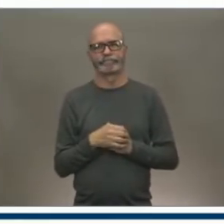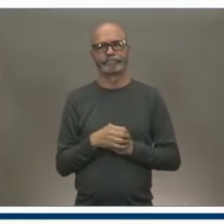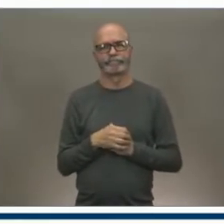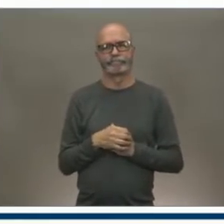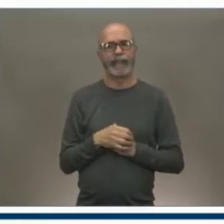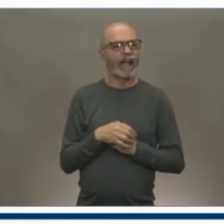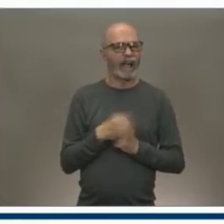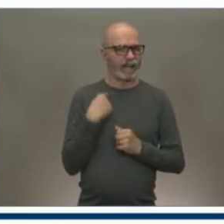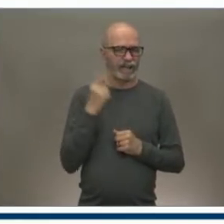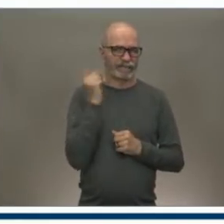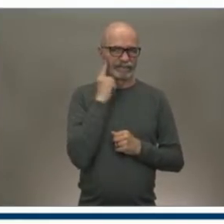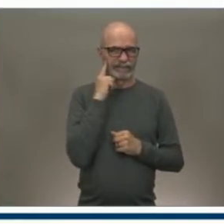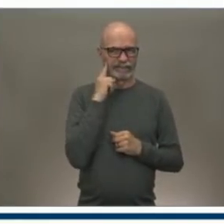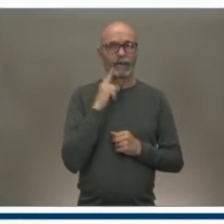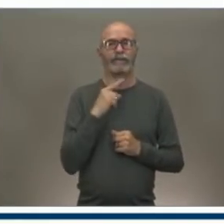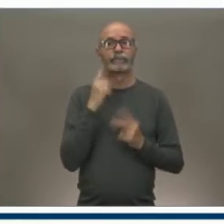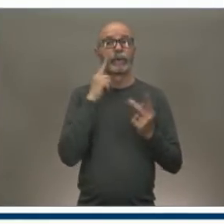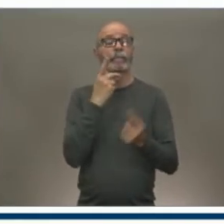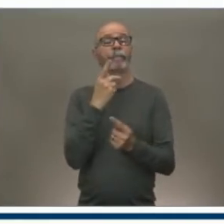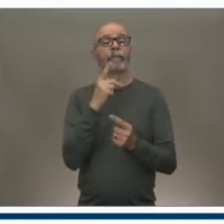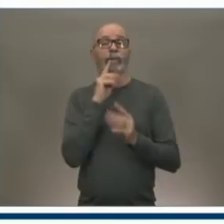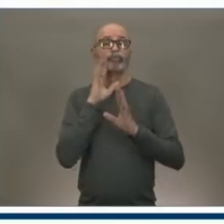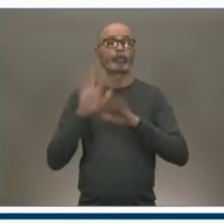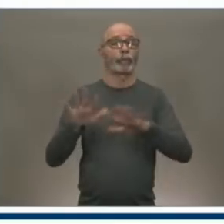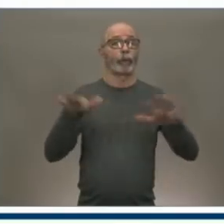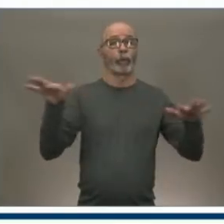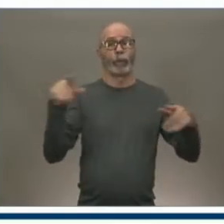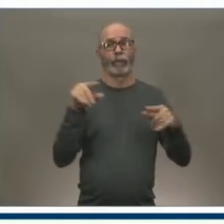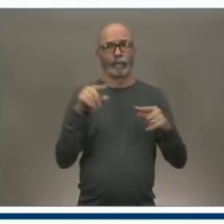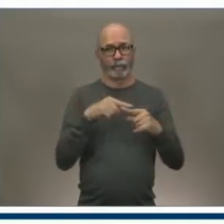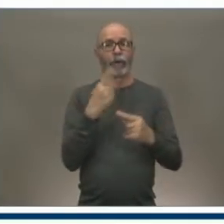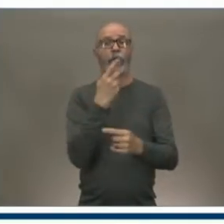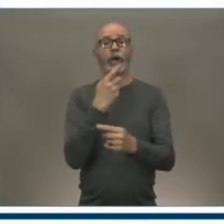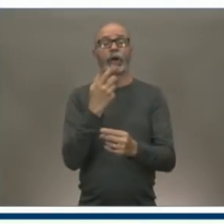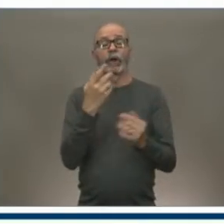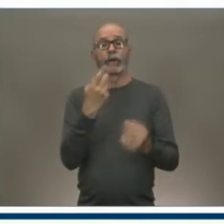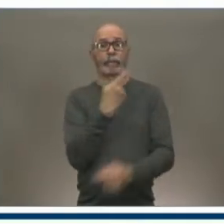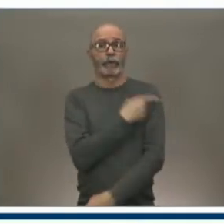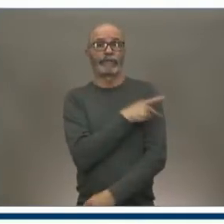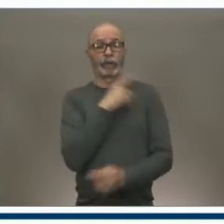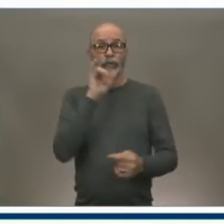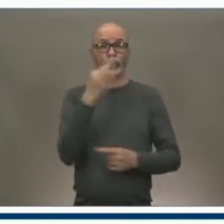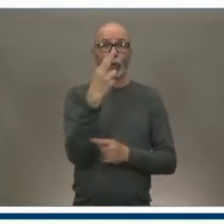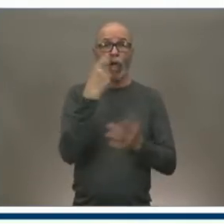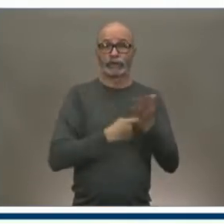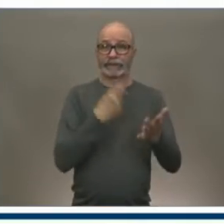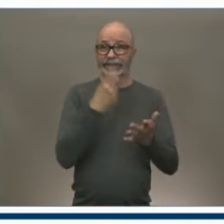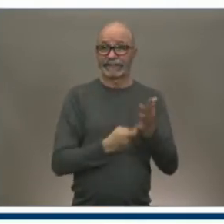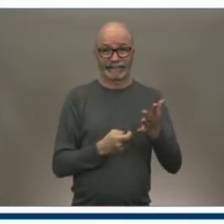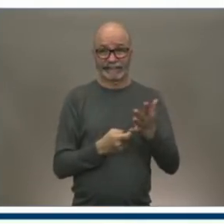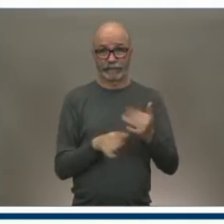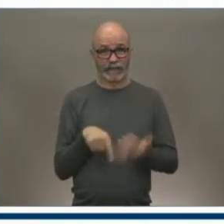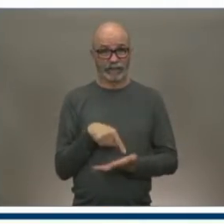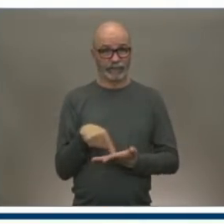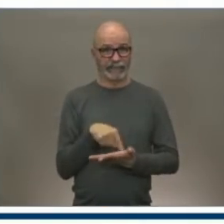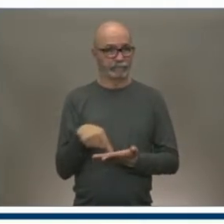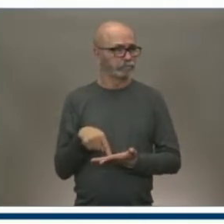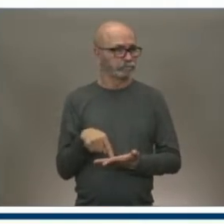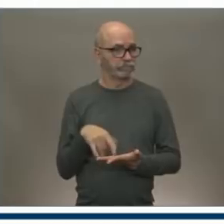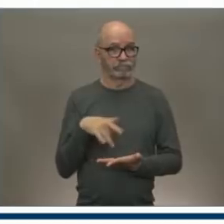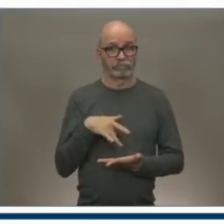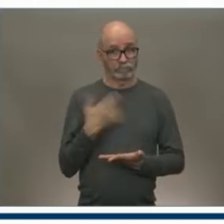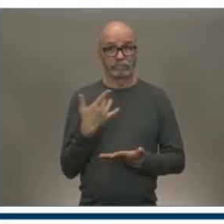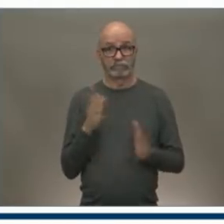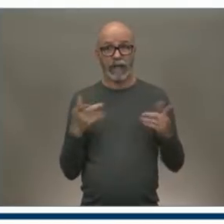league possibly shutting down if fans are not allowed after this week. Is there any anticipation in allowing